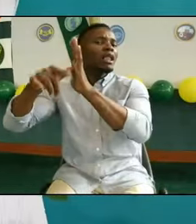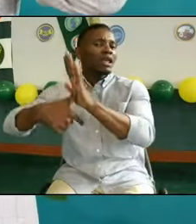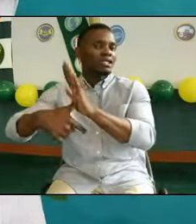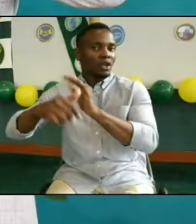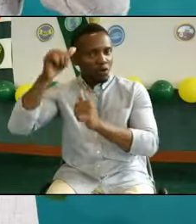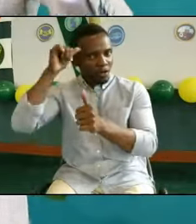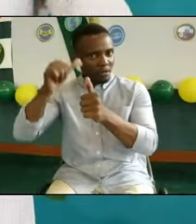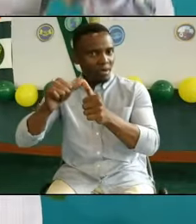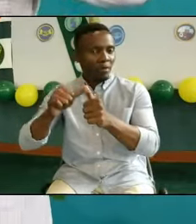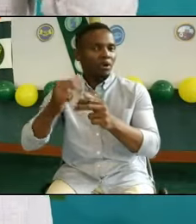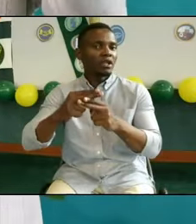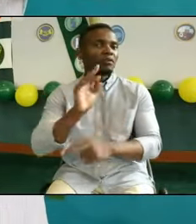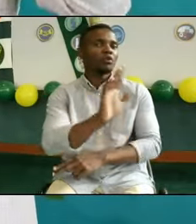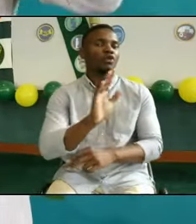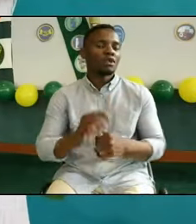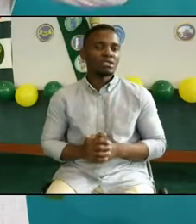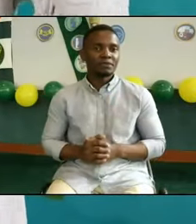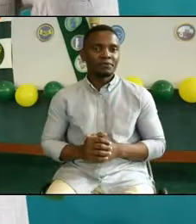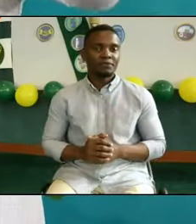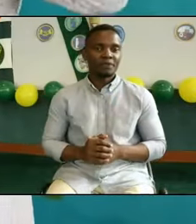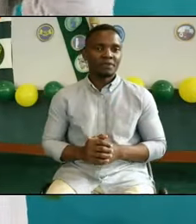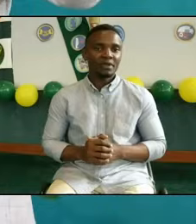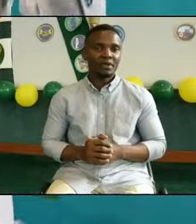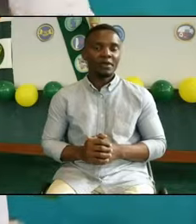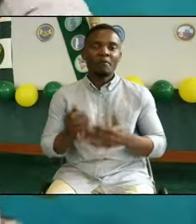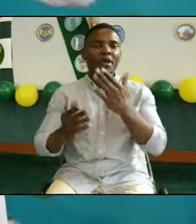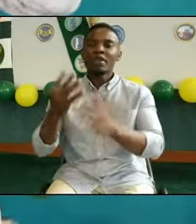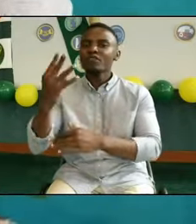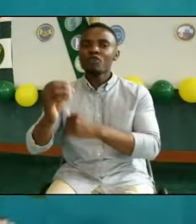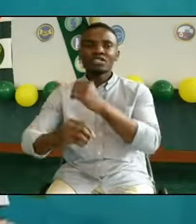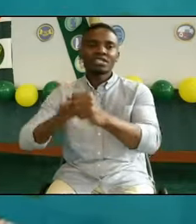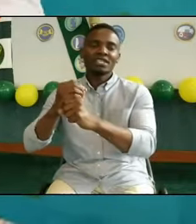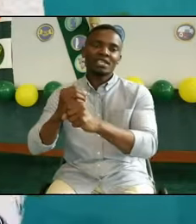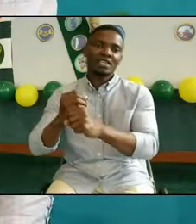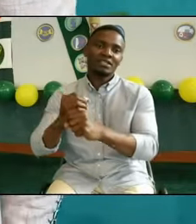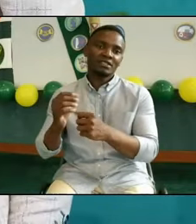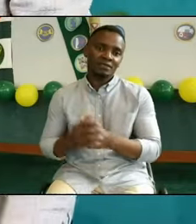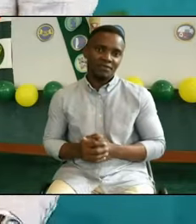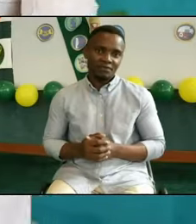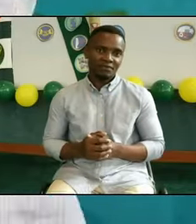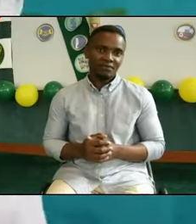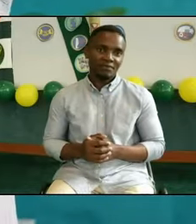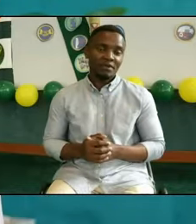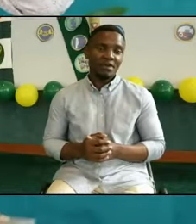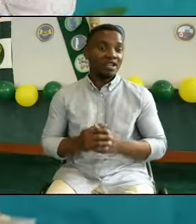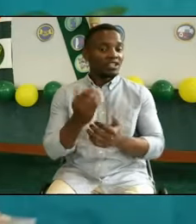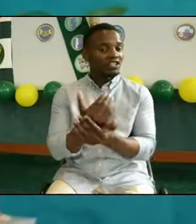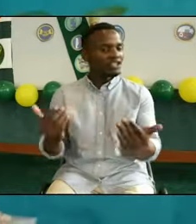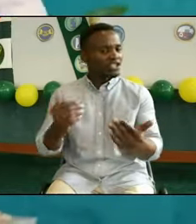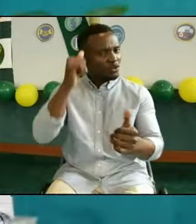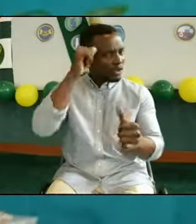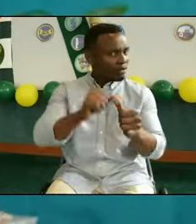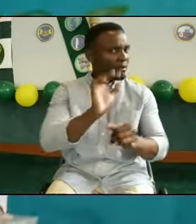next 3-4 years or in the next 40-50 years if Christ tarries. Will your children be able